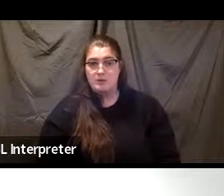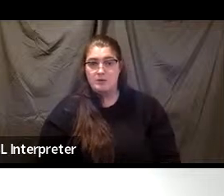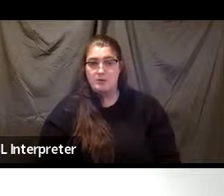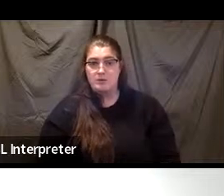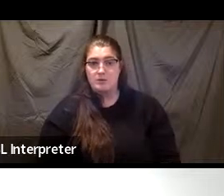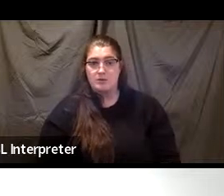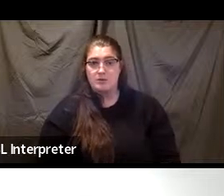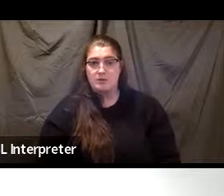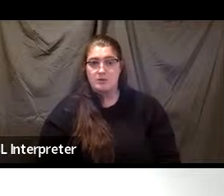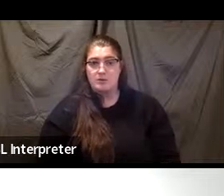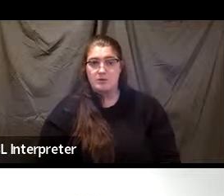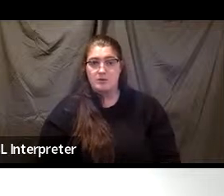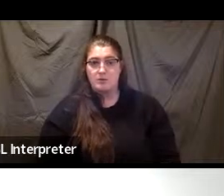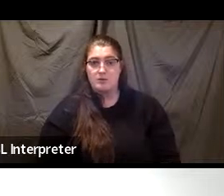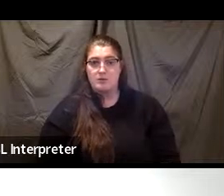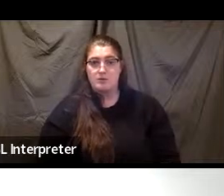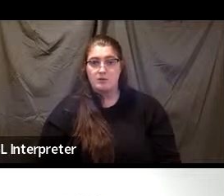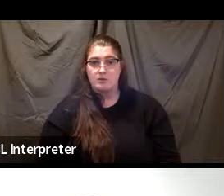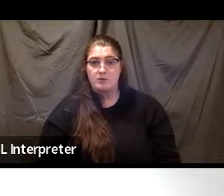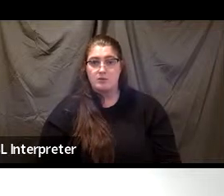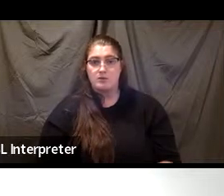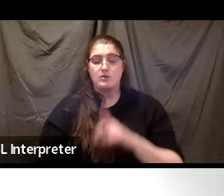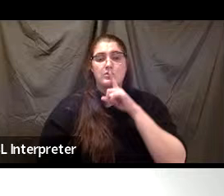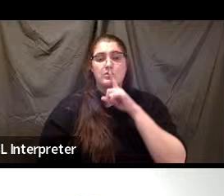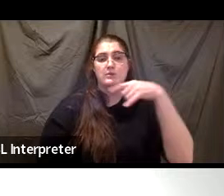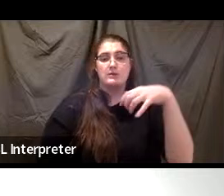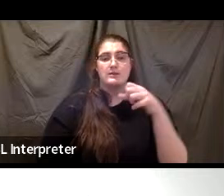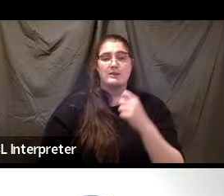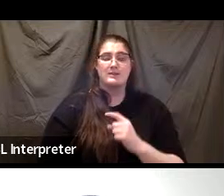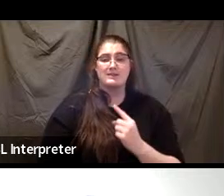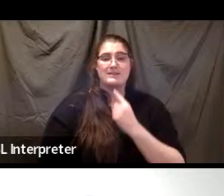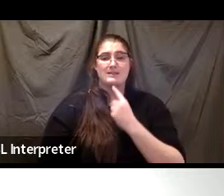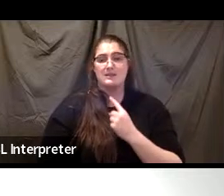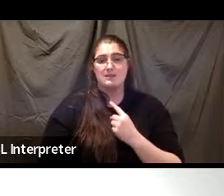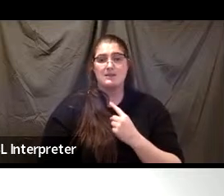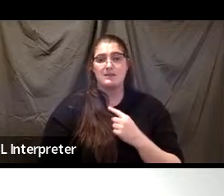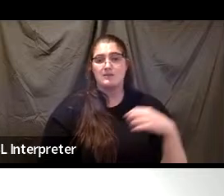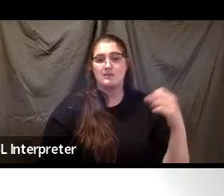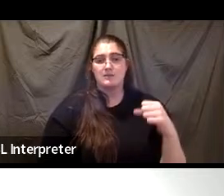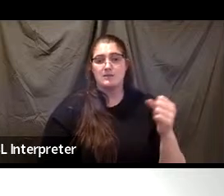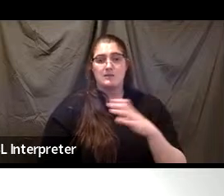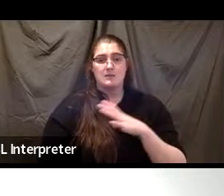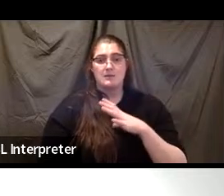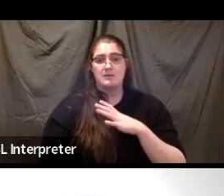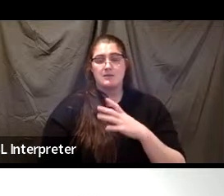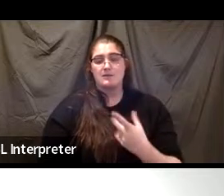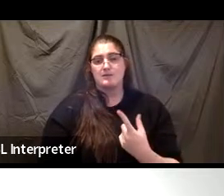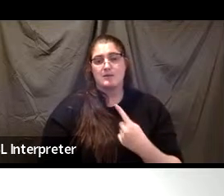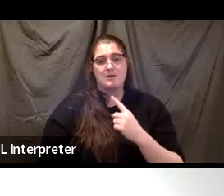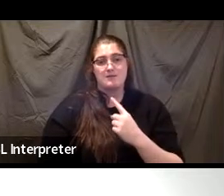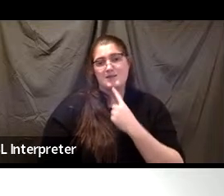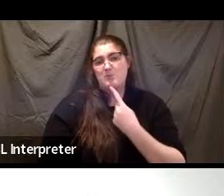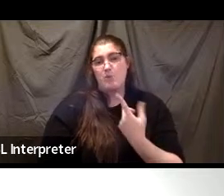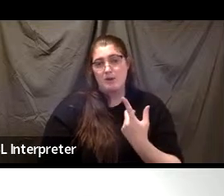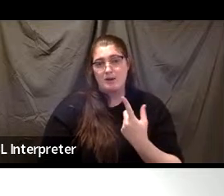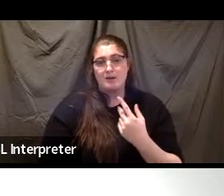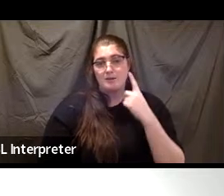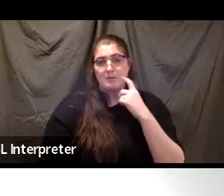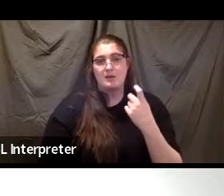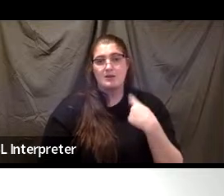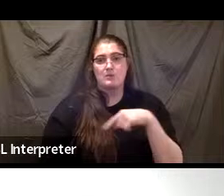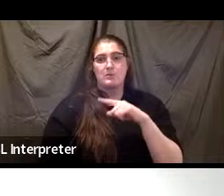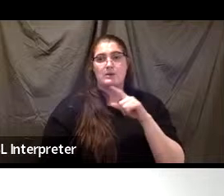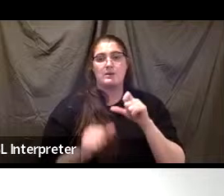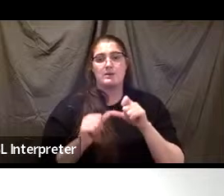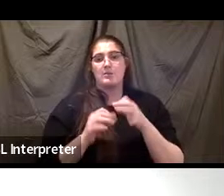Commissioner Sure, Roblin? yeah. It's just disappointing because we keep. Sure, yeah, fine. I'm just saying it's just a little disappointing because we keep putting